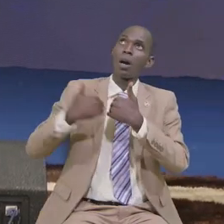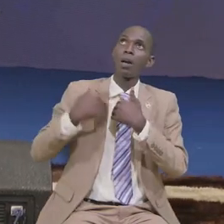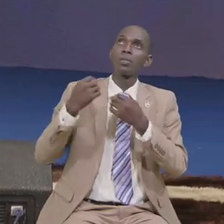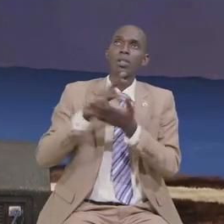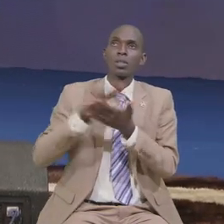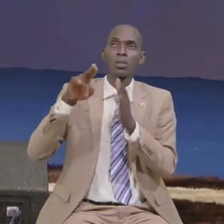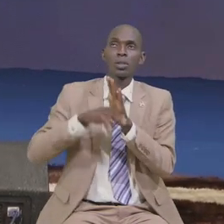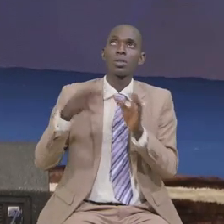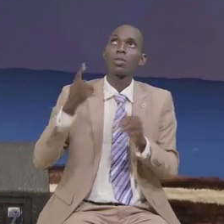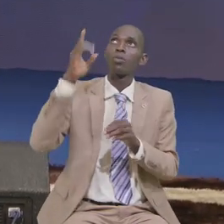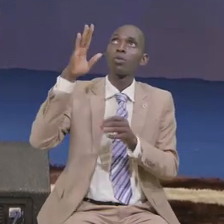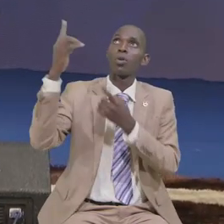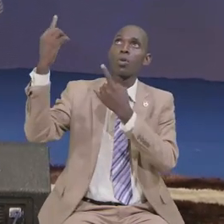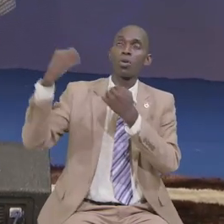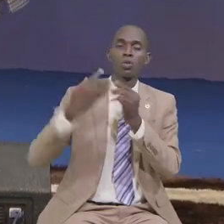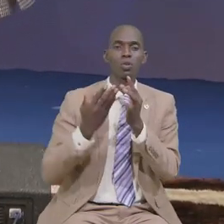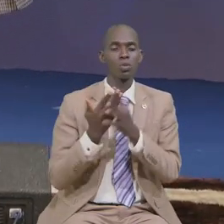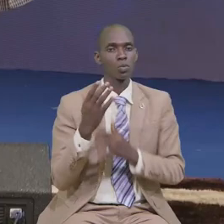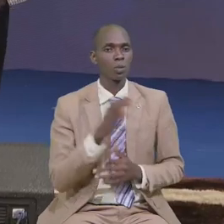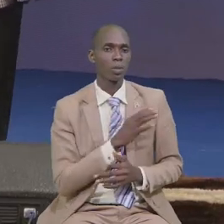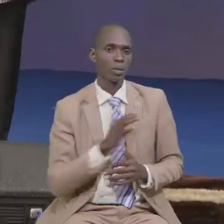through Christ.